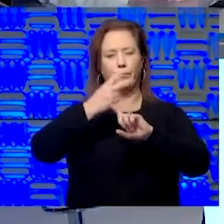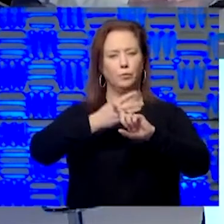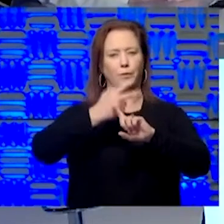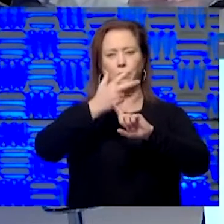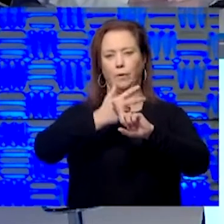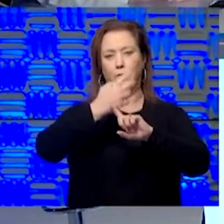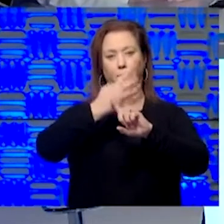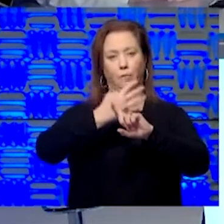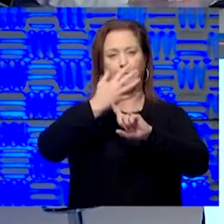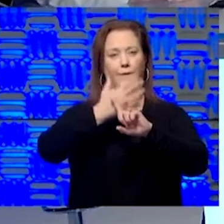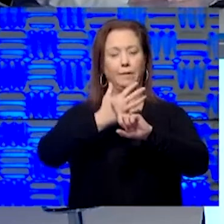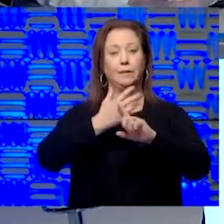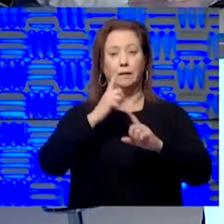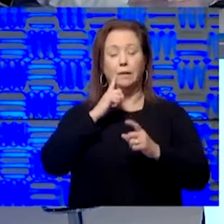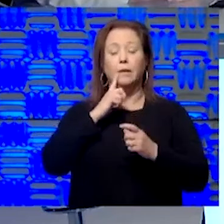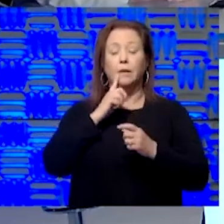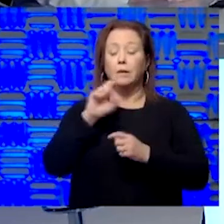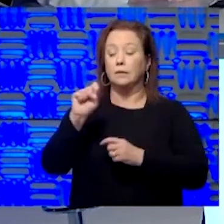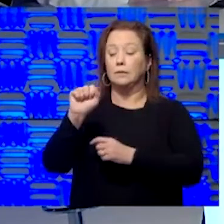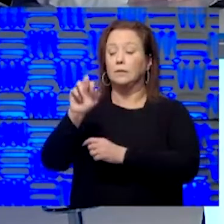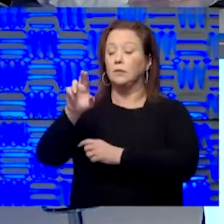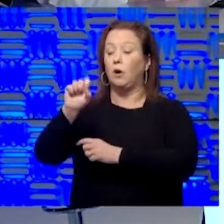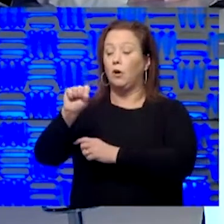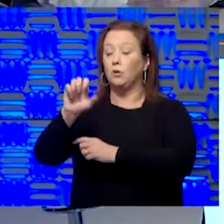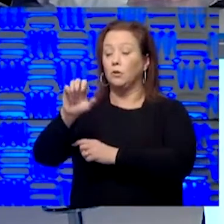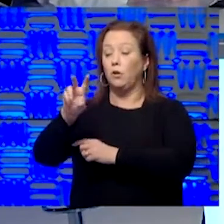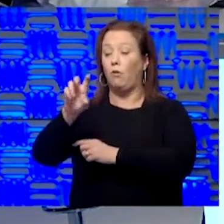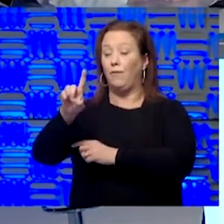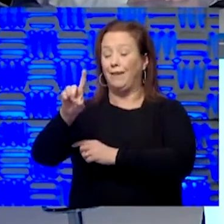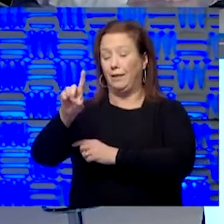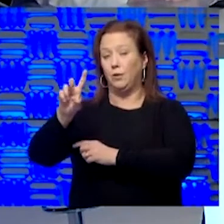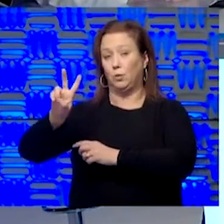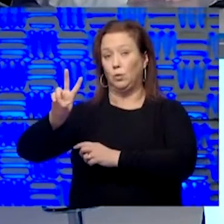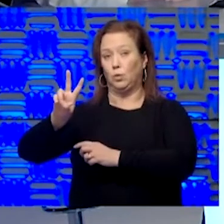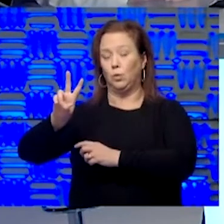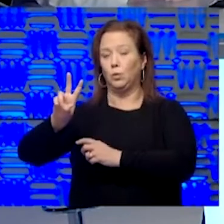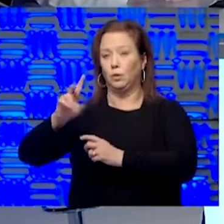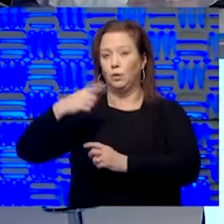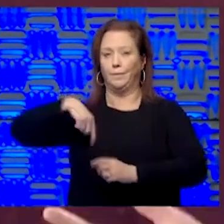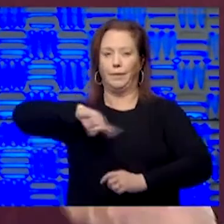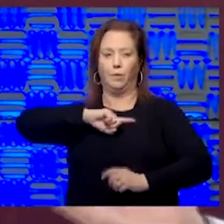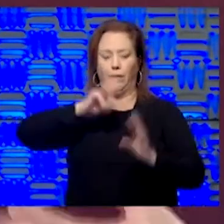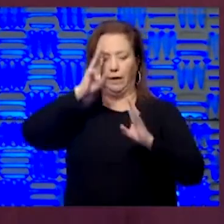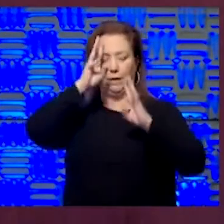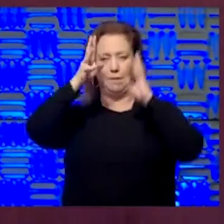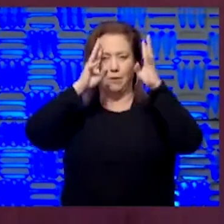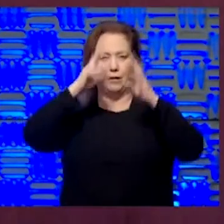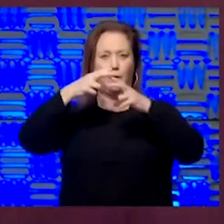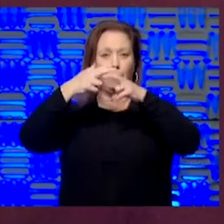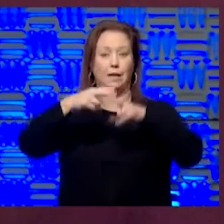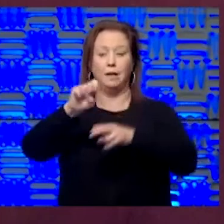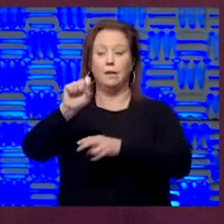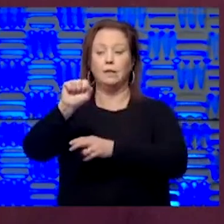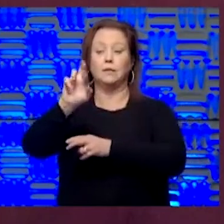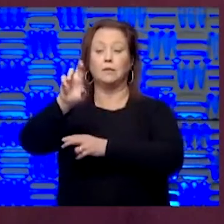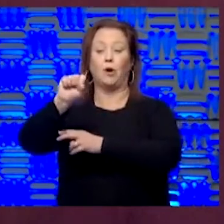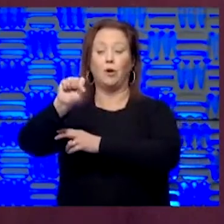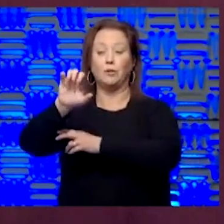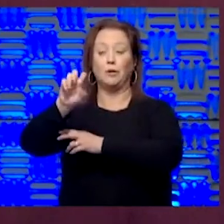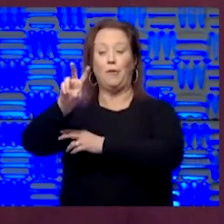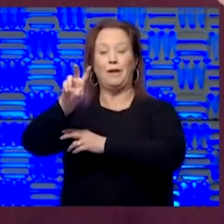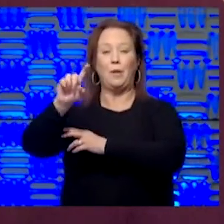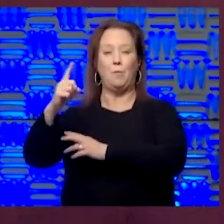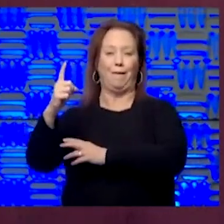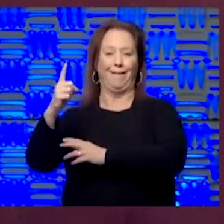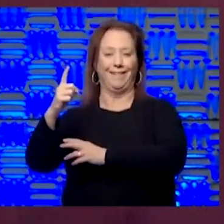that in a close relative of SARS-CoV-2 was, because we're so imaginative and medical and how we name things, SARS-CoV-1,